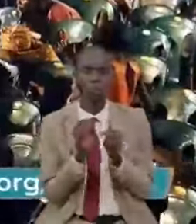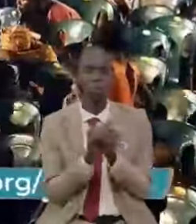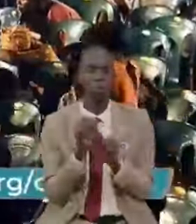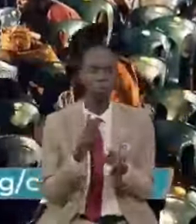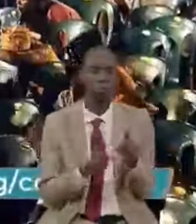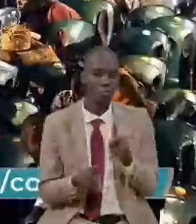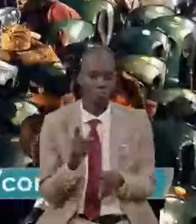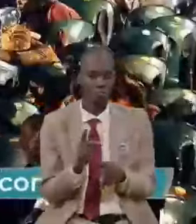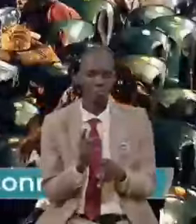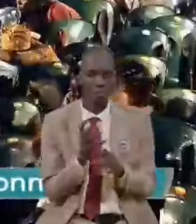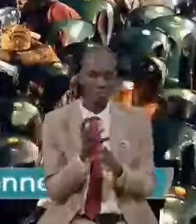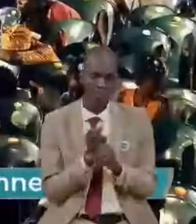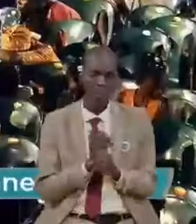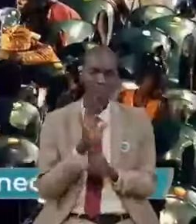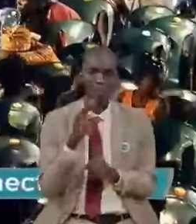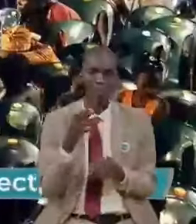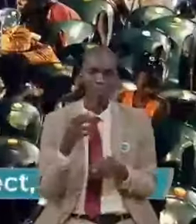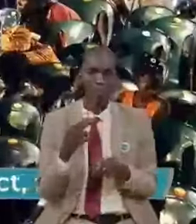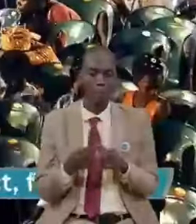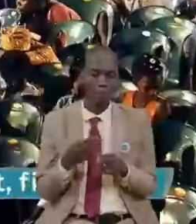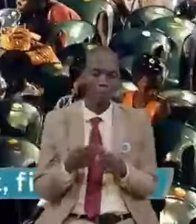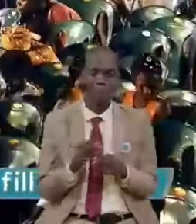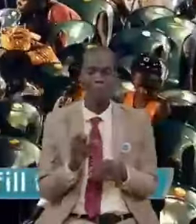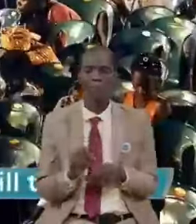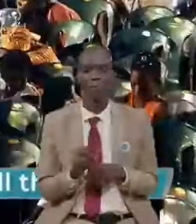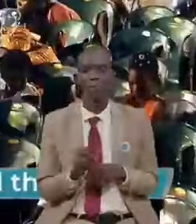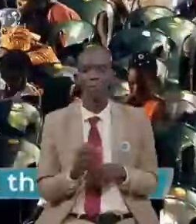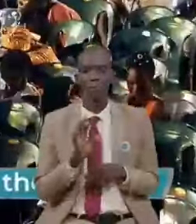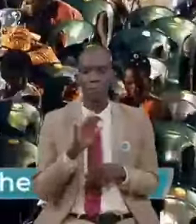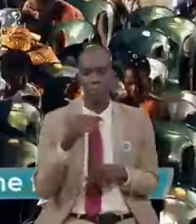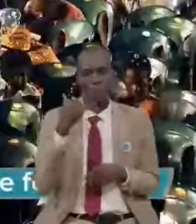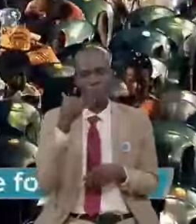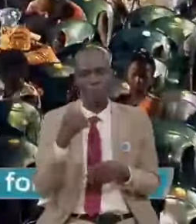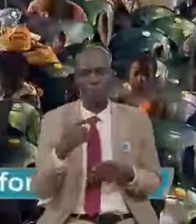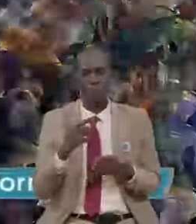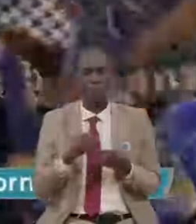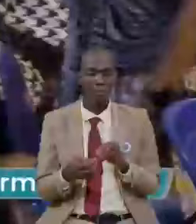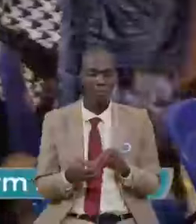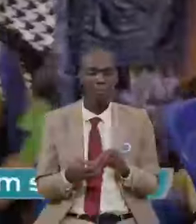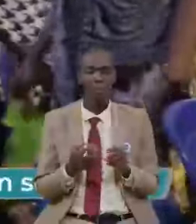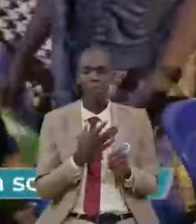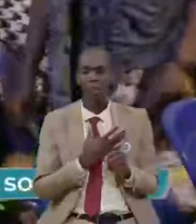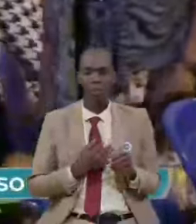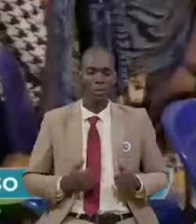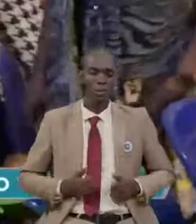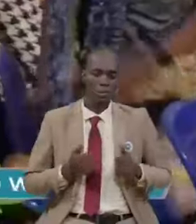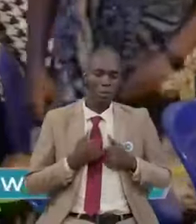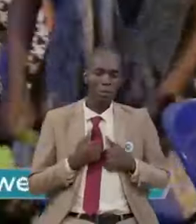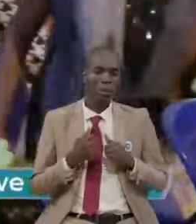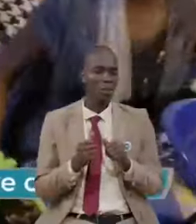their phone numbers, and everything. Please, let's have full